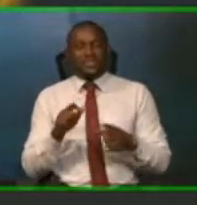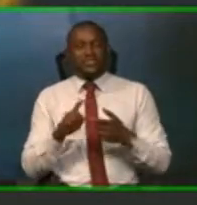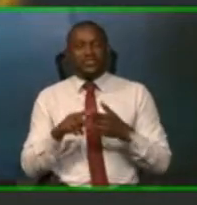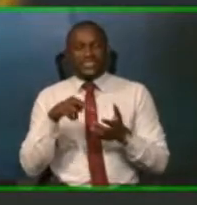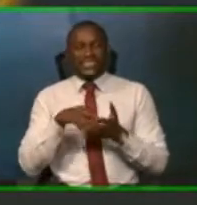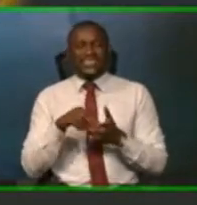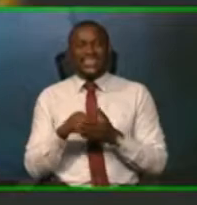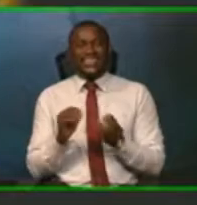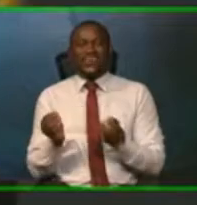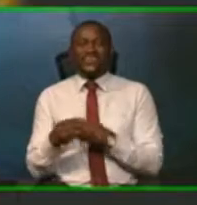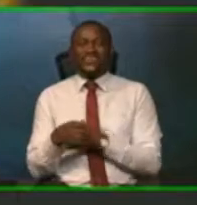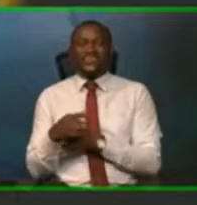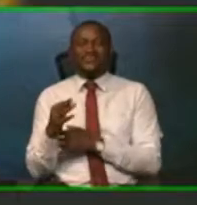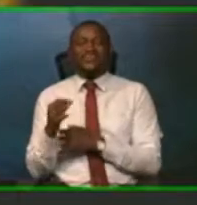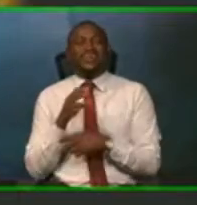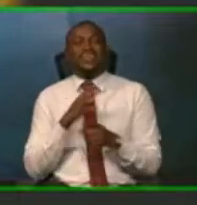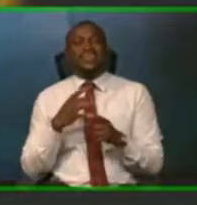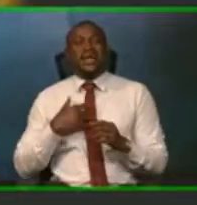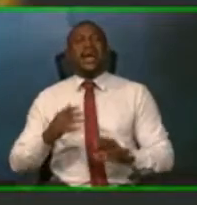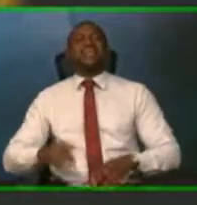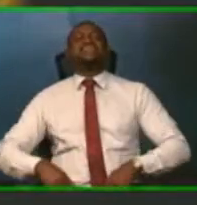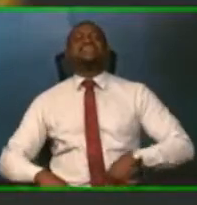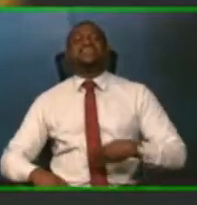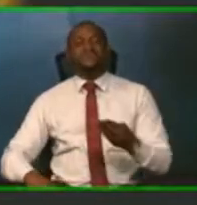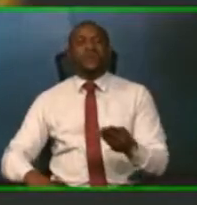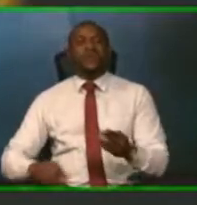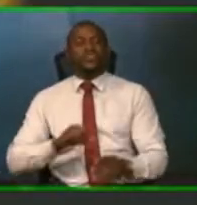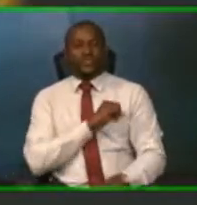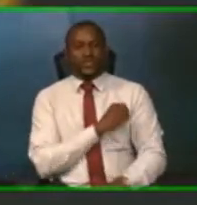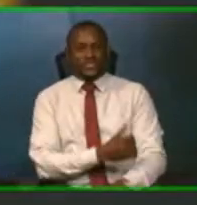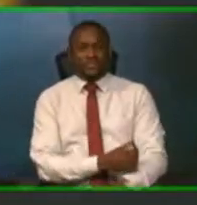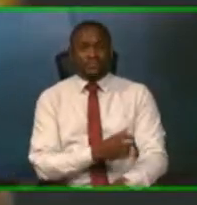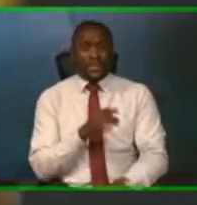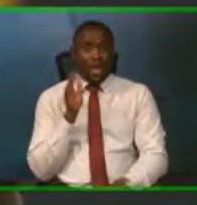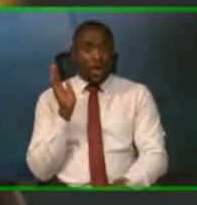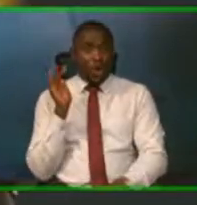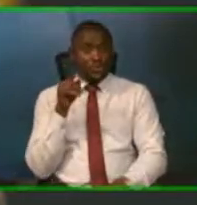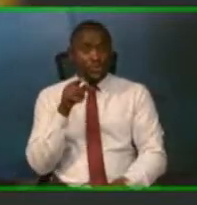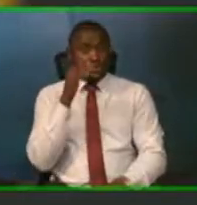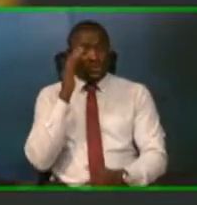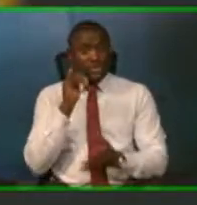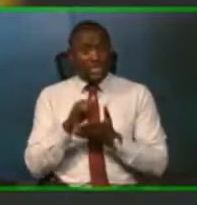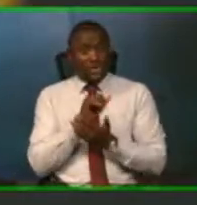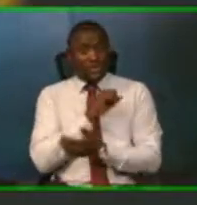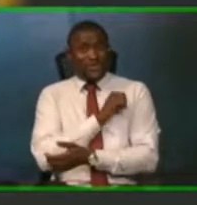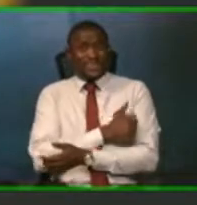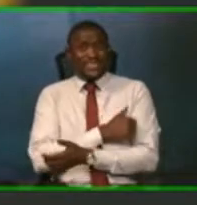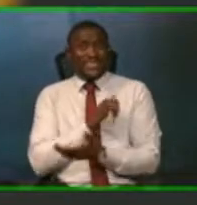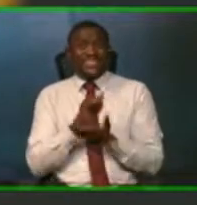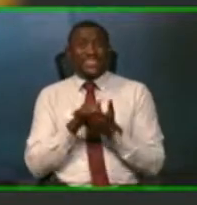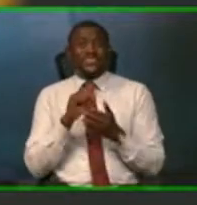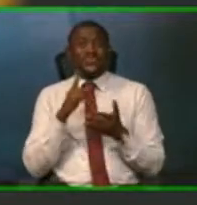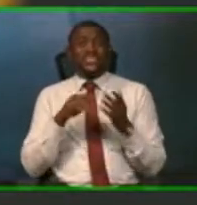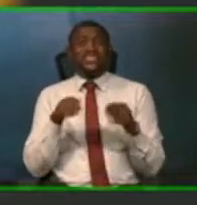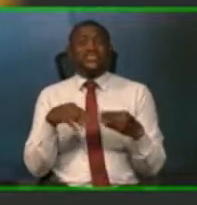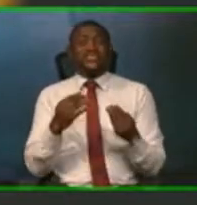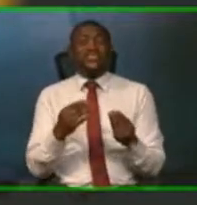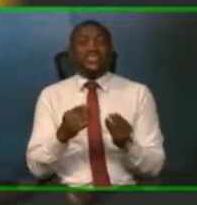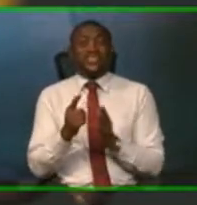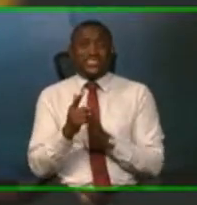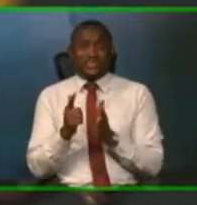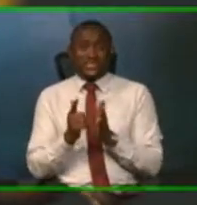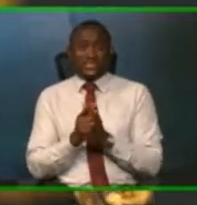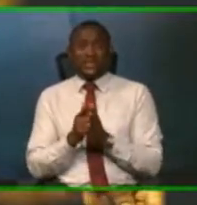Christ and to administer authority. Are we together? I hope you know that authority is what gives legitimate ground for the use of